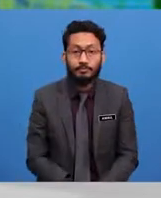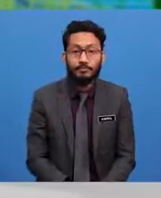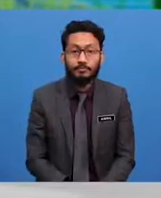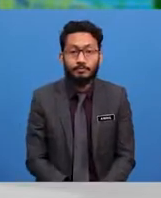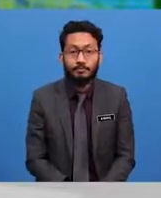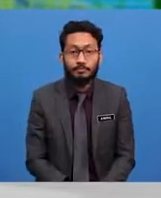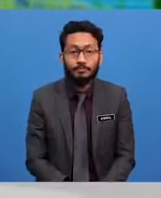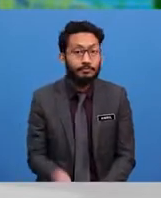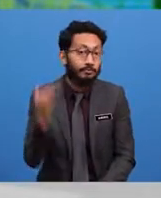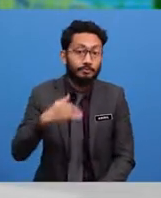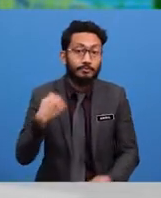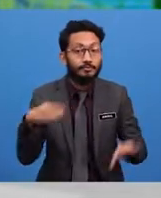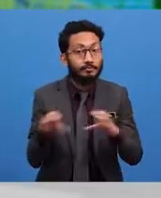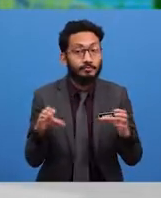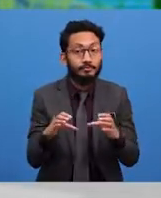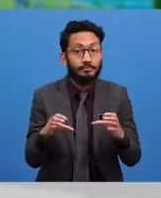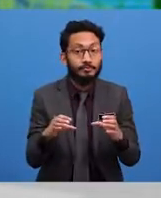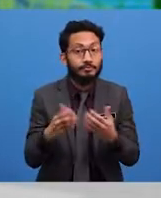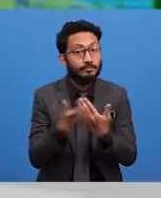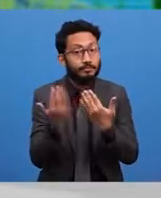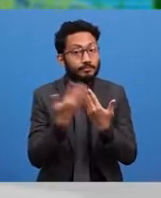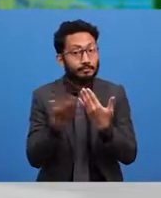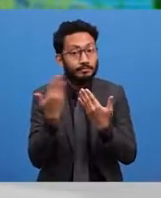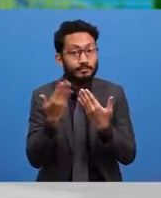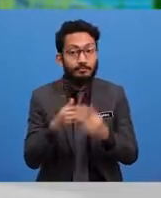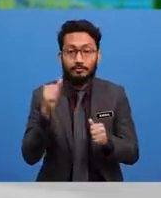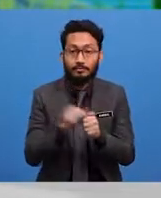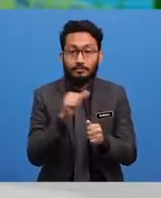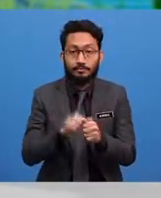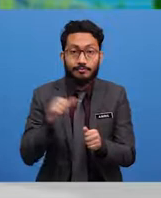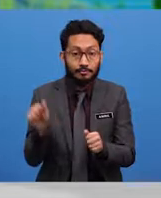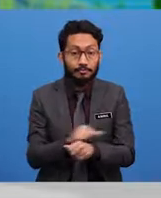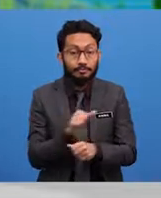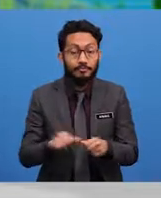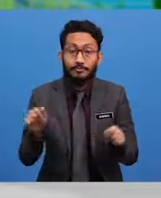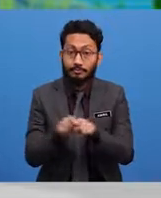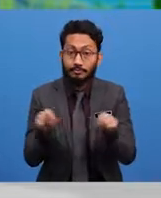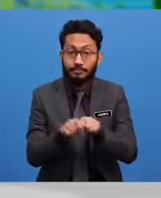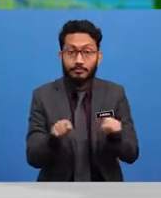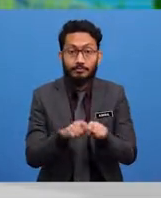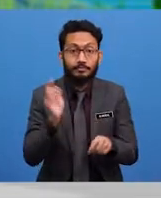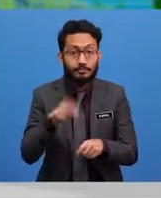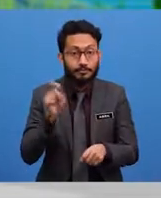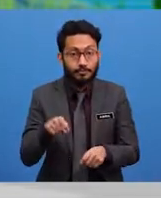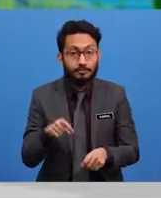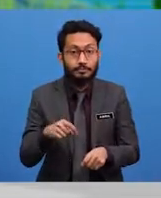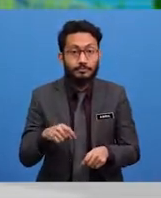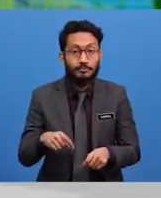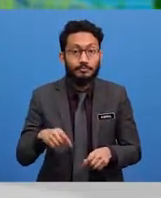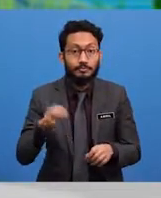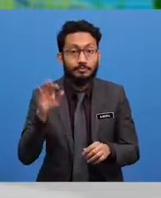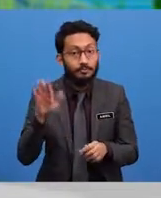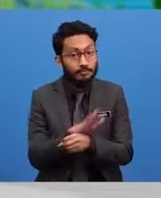Let's do a simple exercise together. For this, I would need you to fill in the